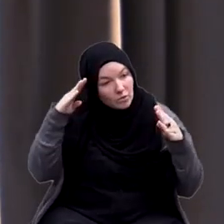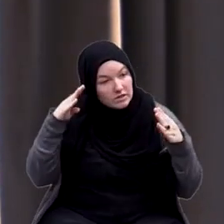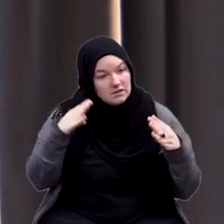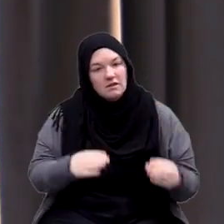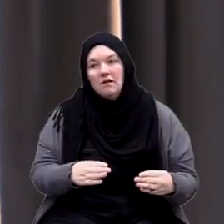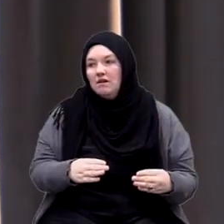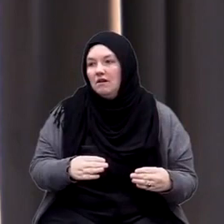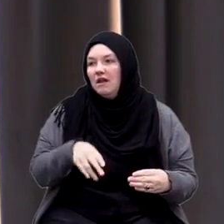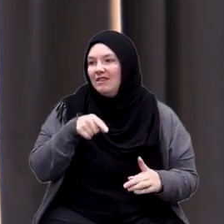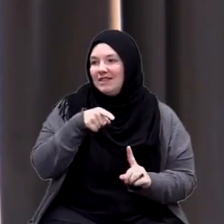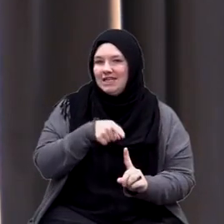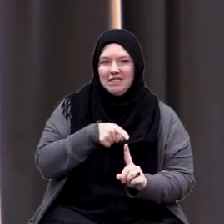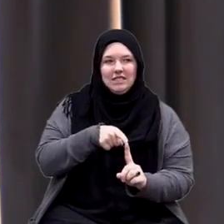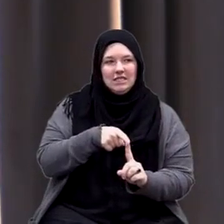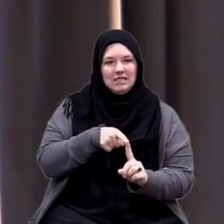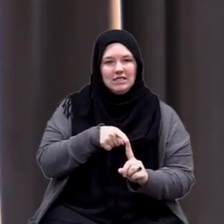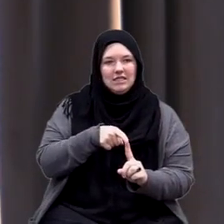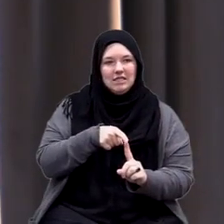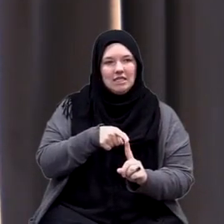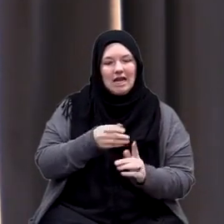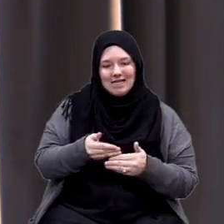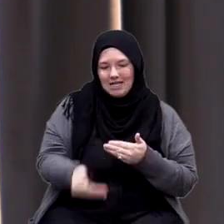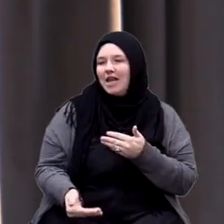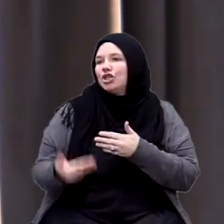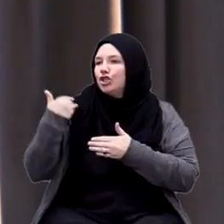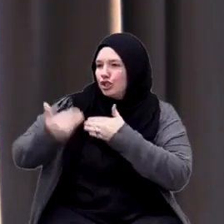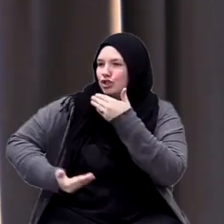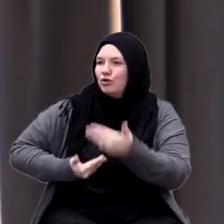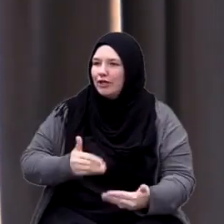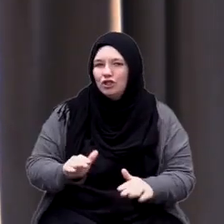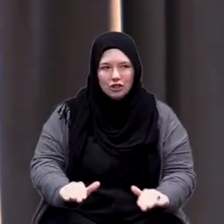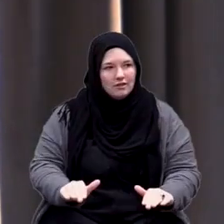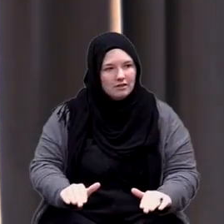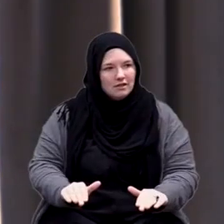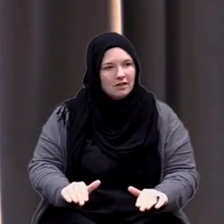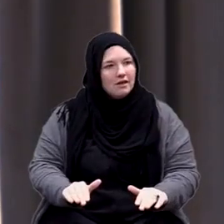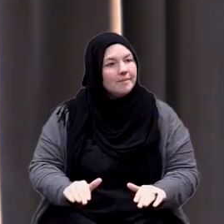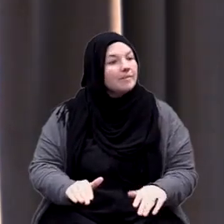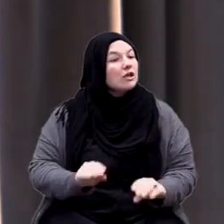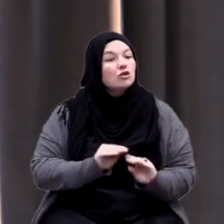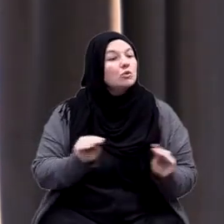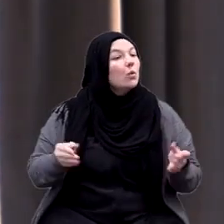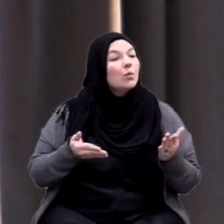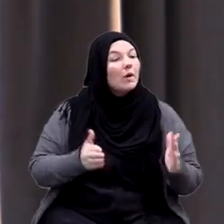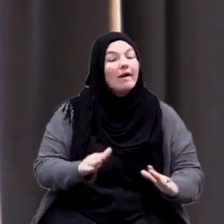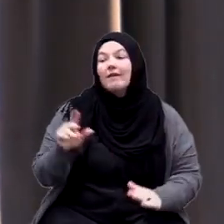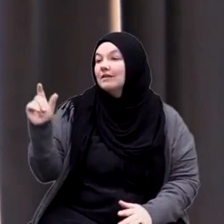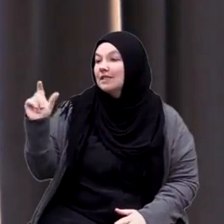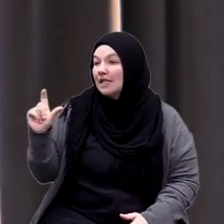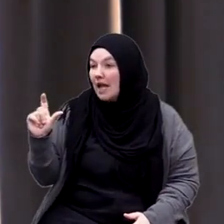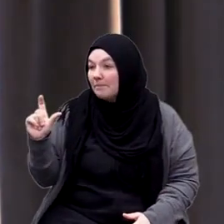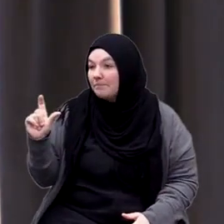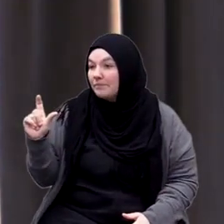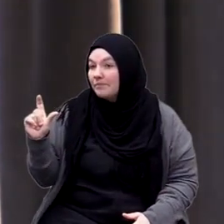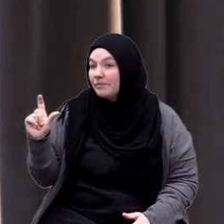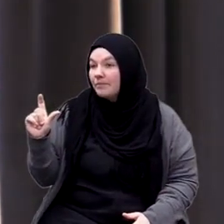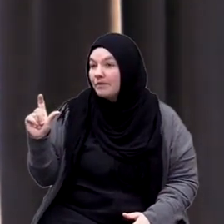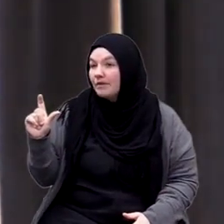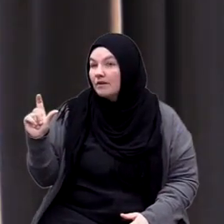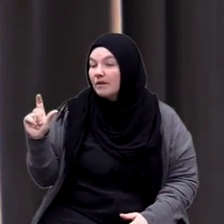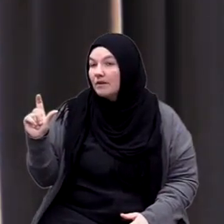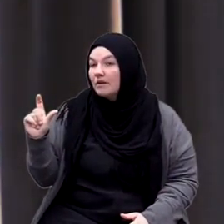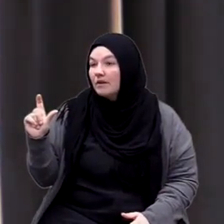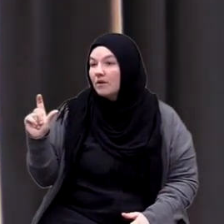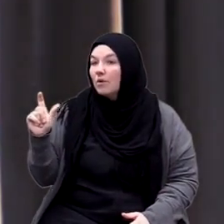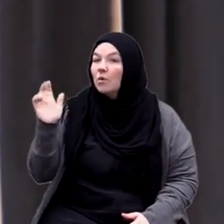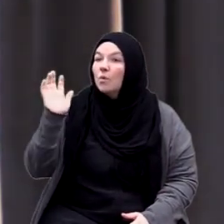on this coming generation. There is no way that Islam will outlive